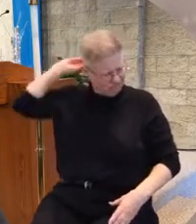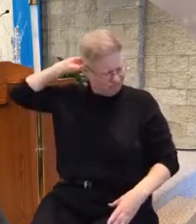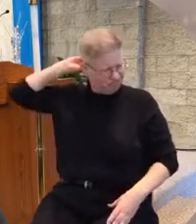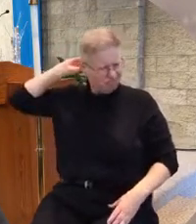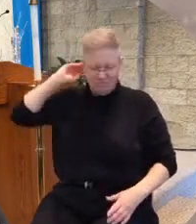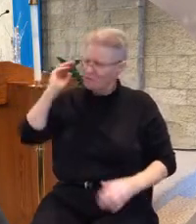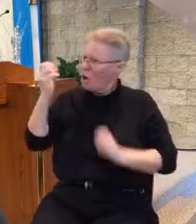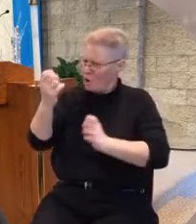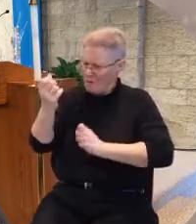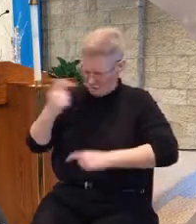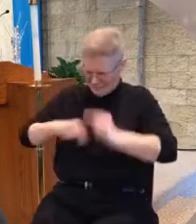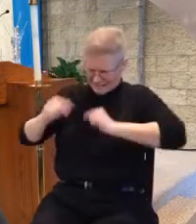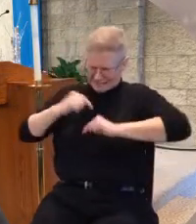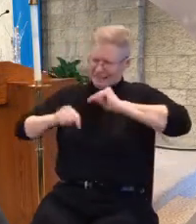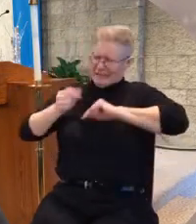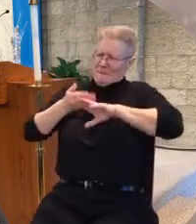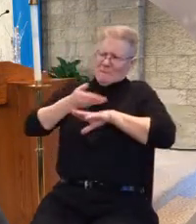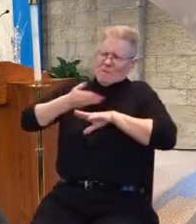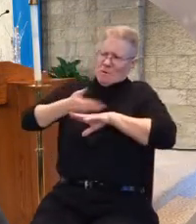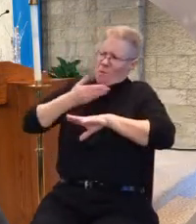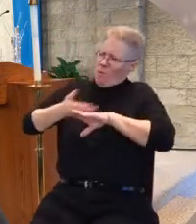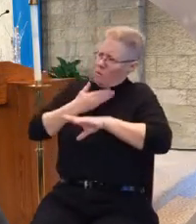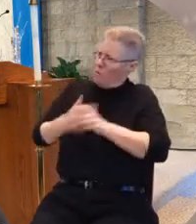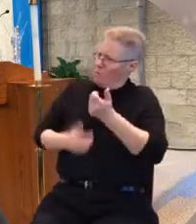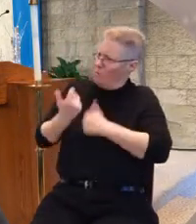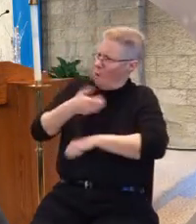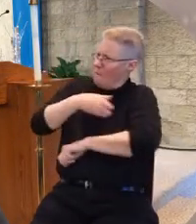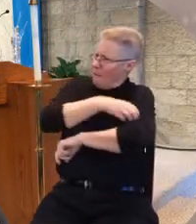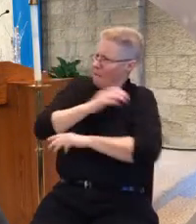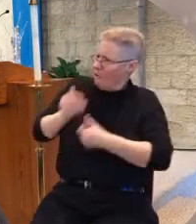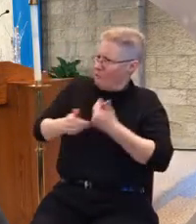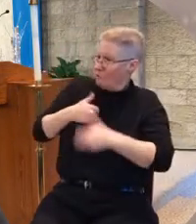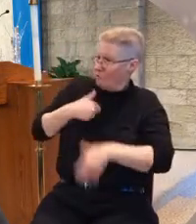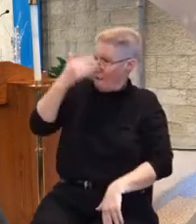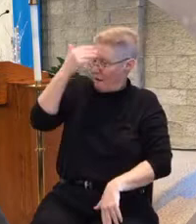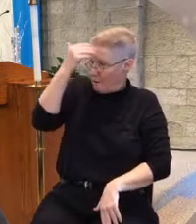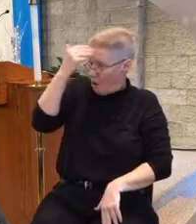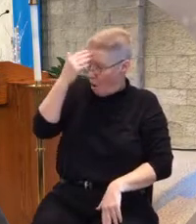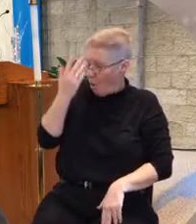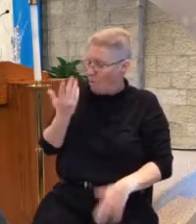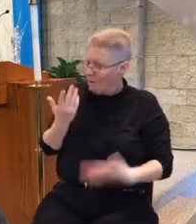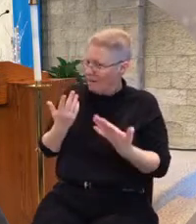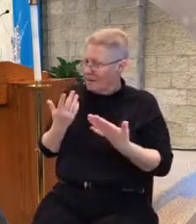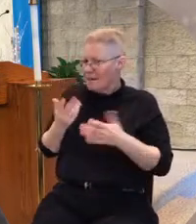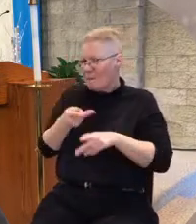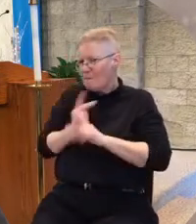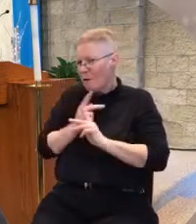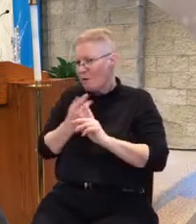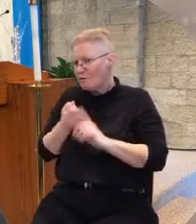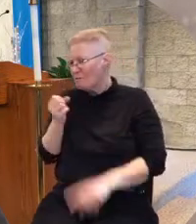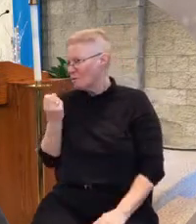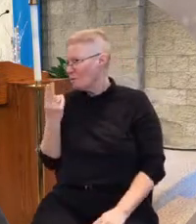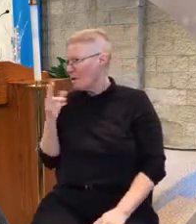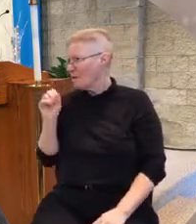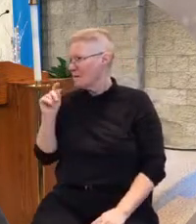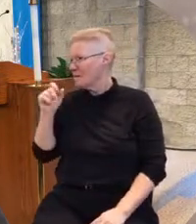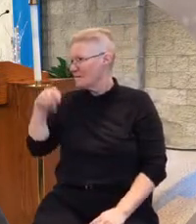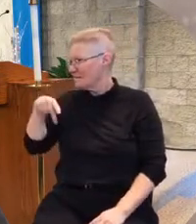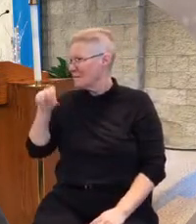that place. The most powerful process that I know of is based in the 12 steps of recovery, which are pure